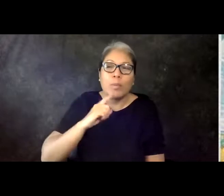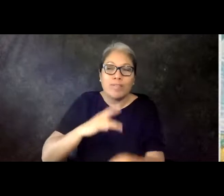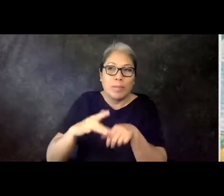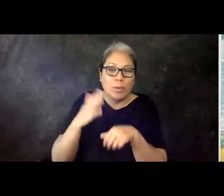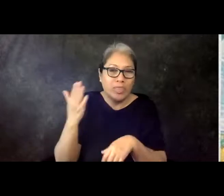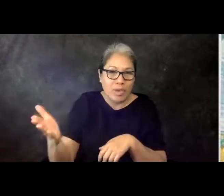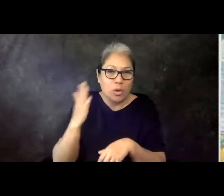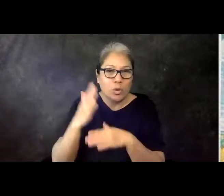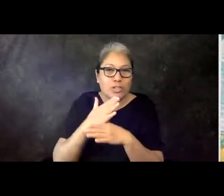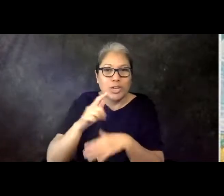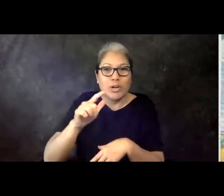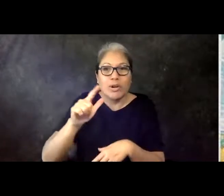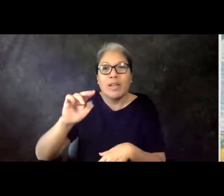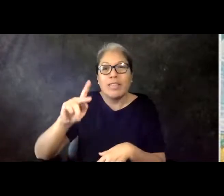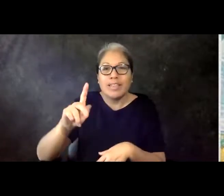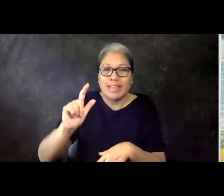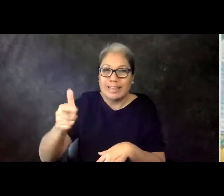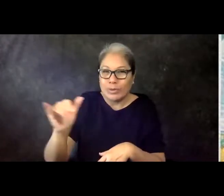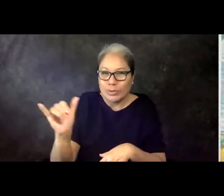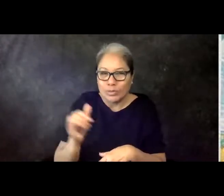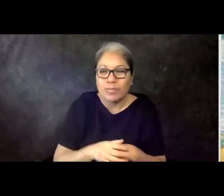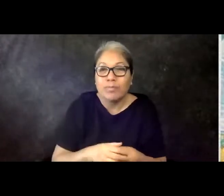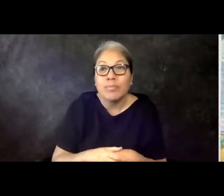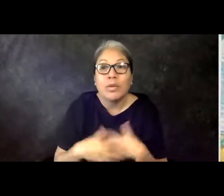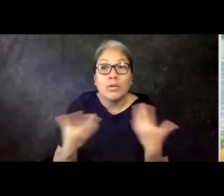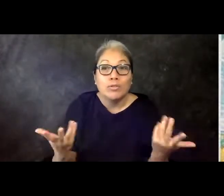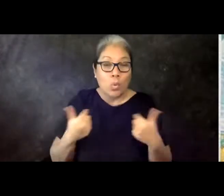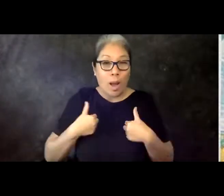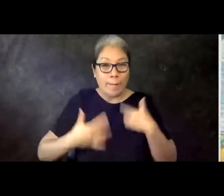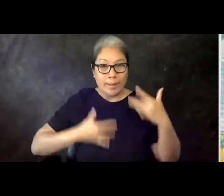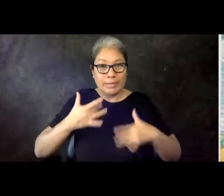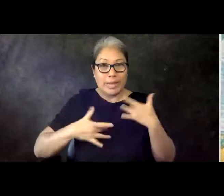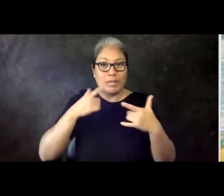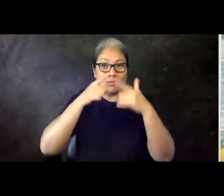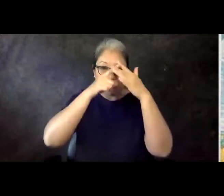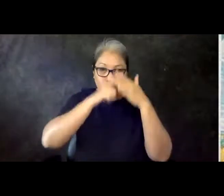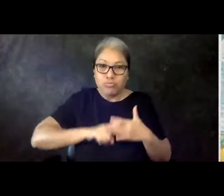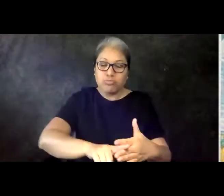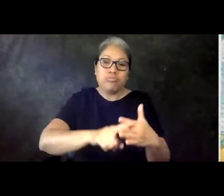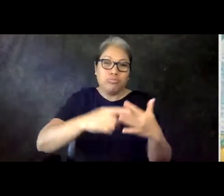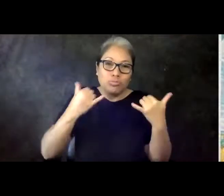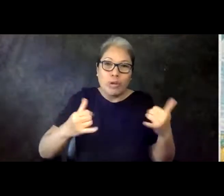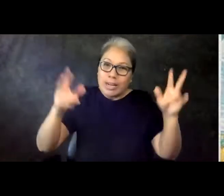well. So I am excited to jump into today's